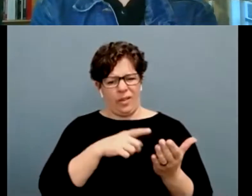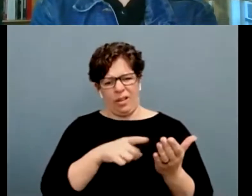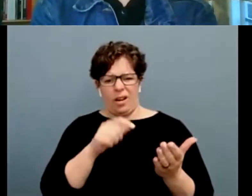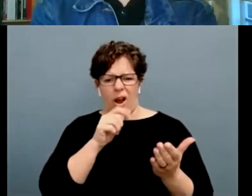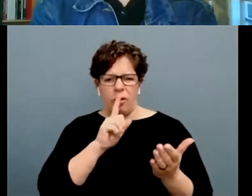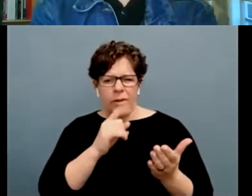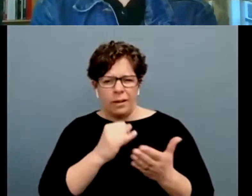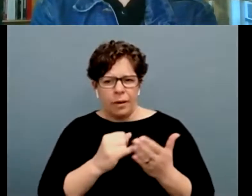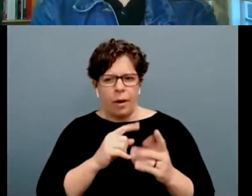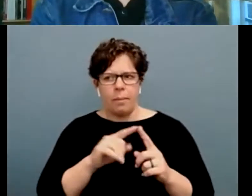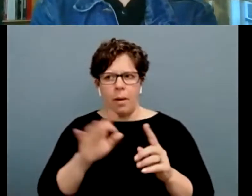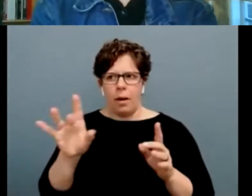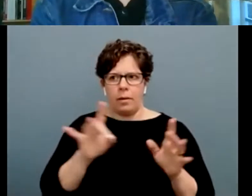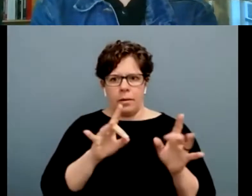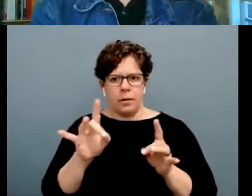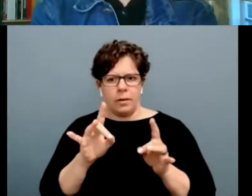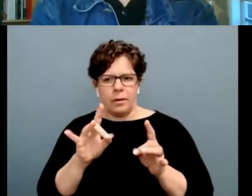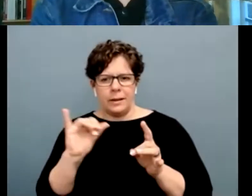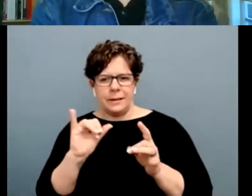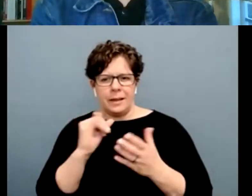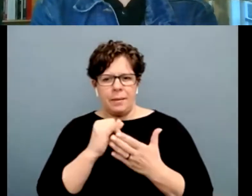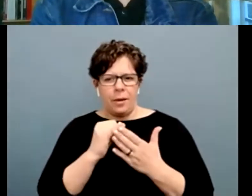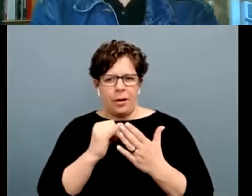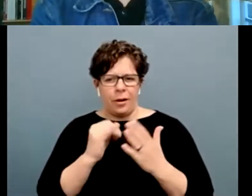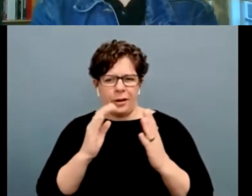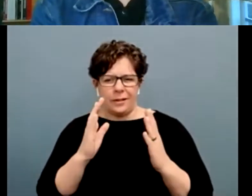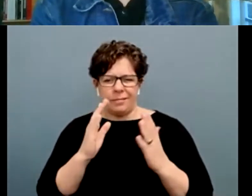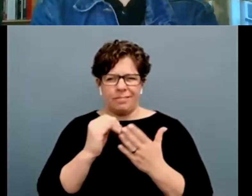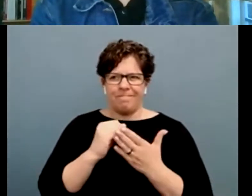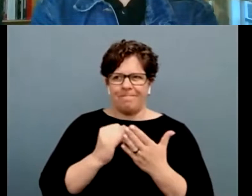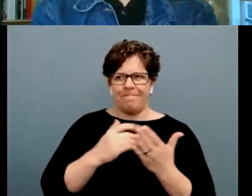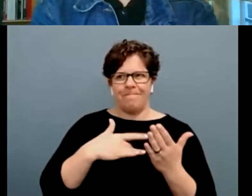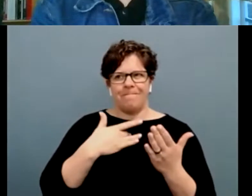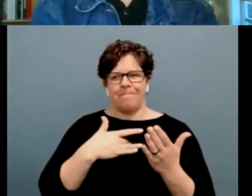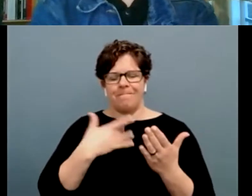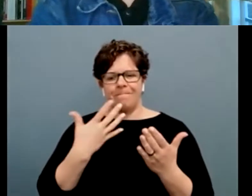same artistic, I